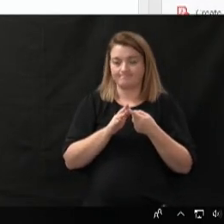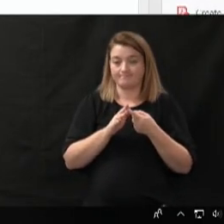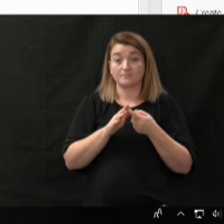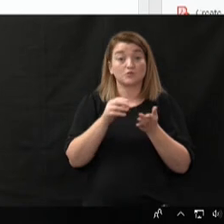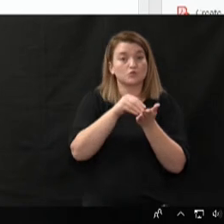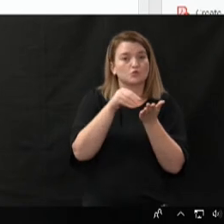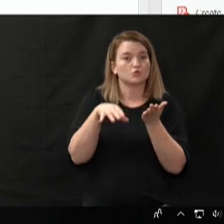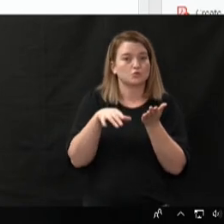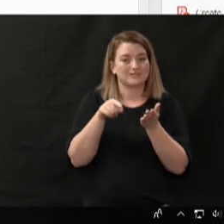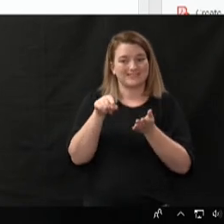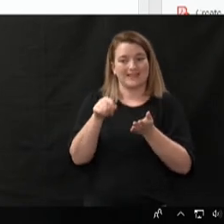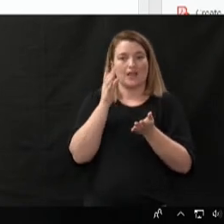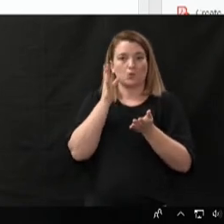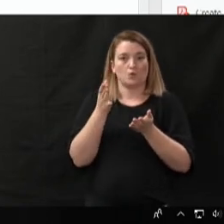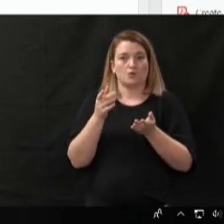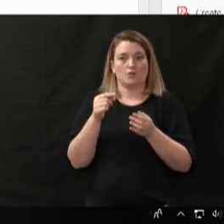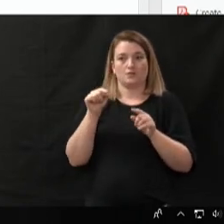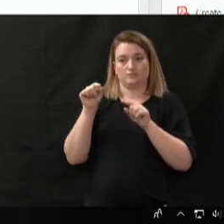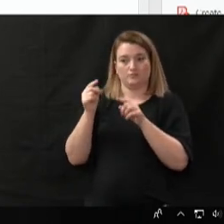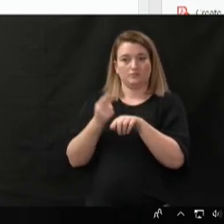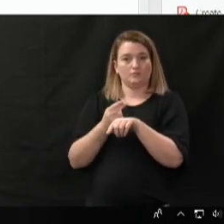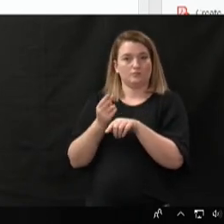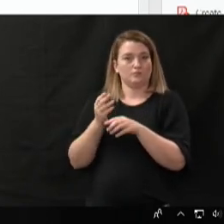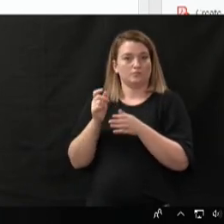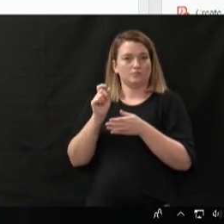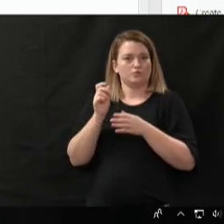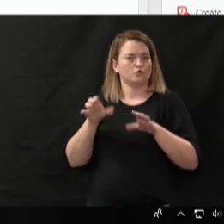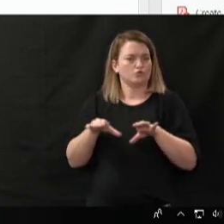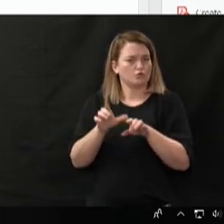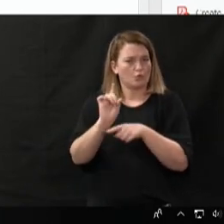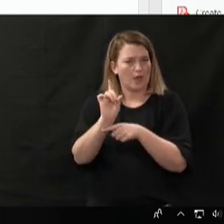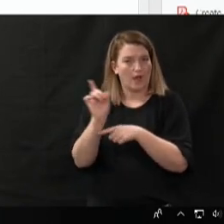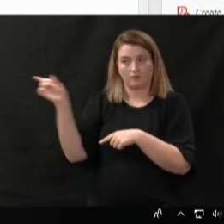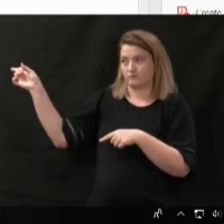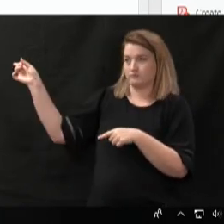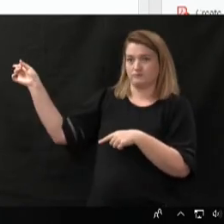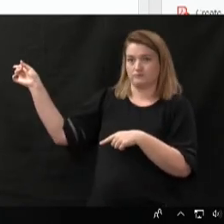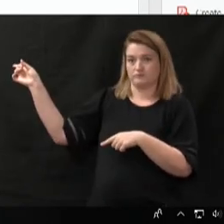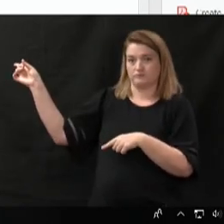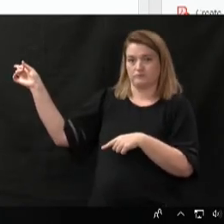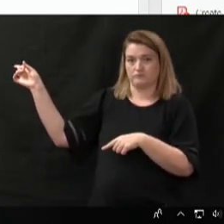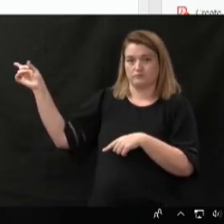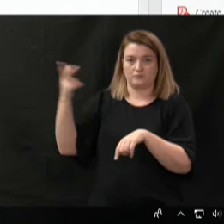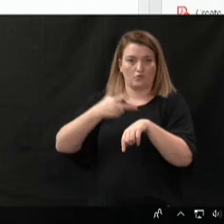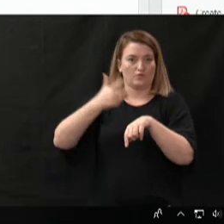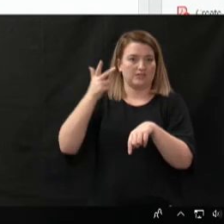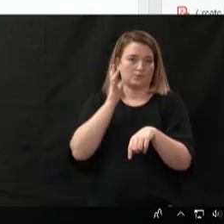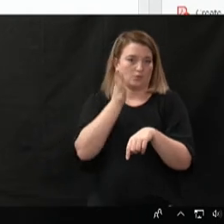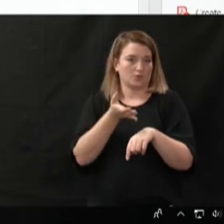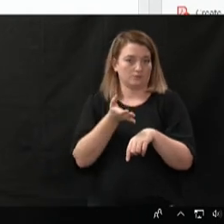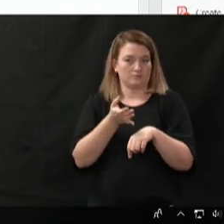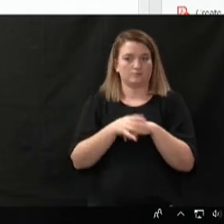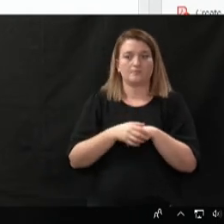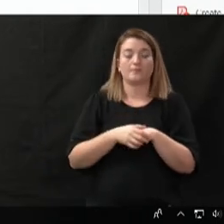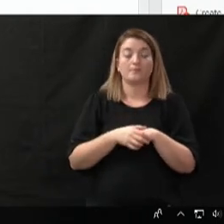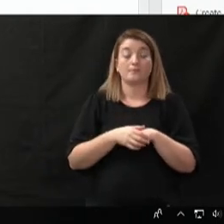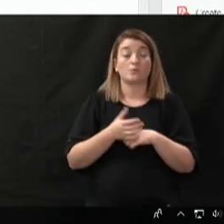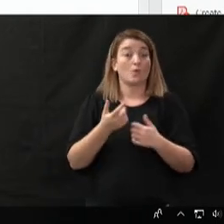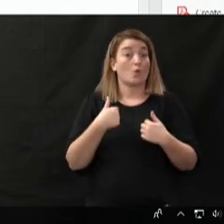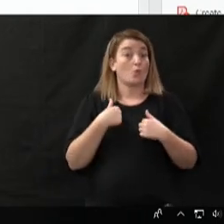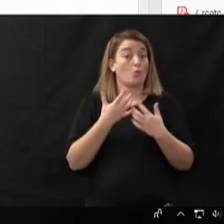they would be doing it right here. This is where they're going to be writing it on their sheet three times. Okay, so what I want you to